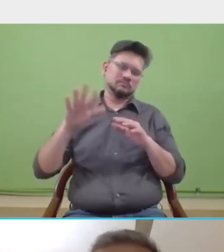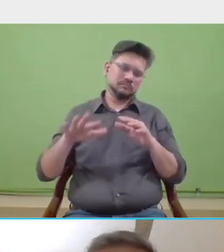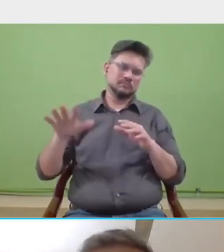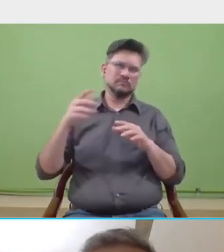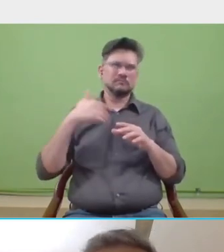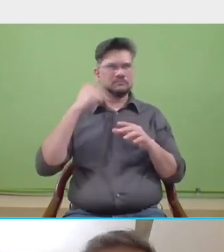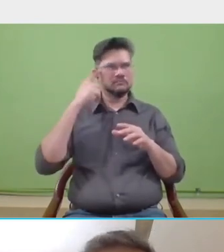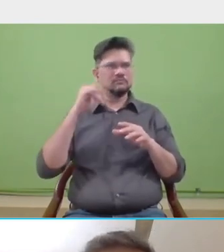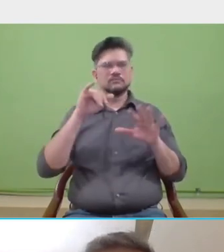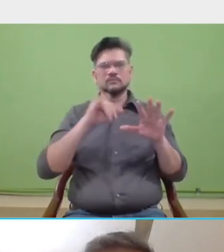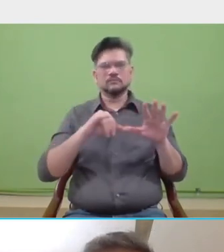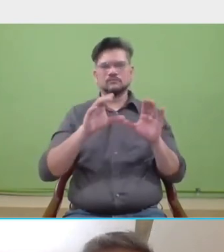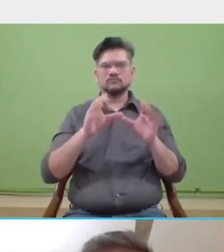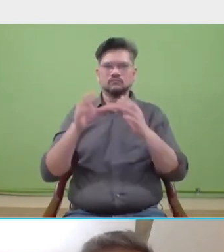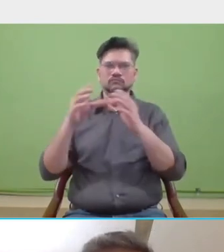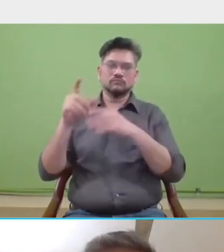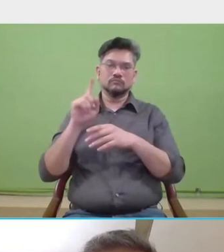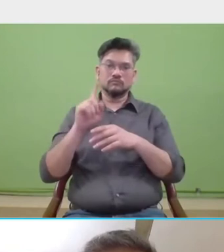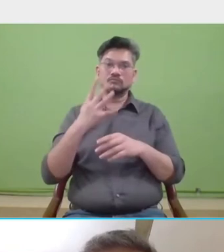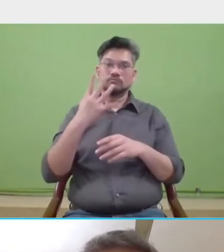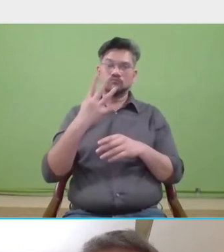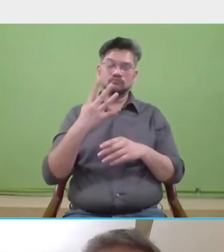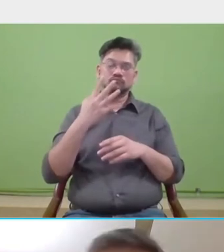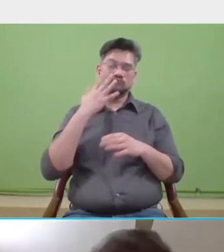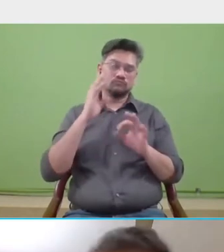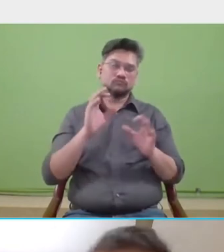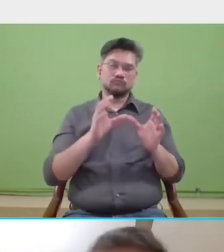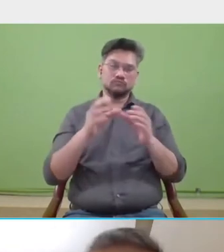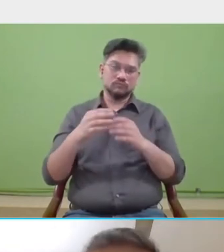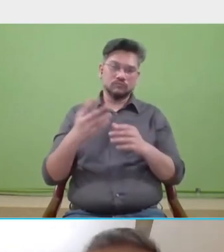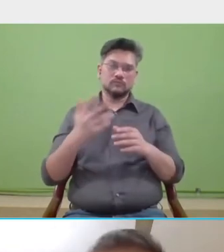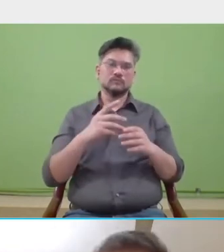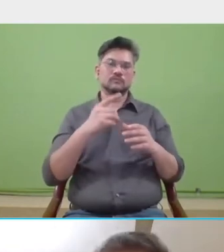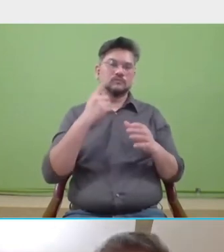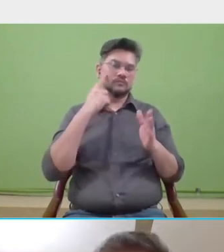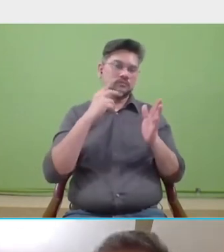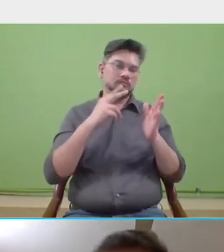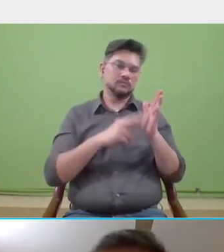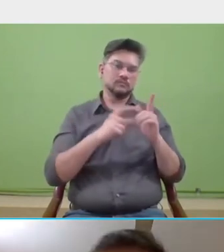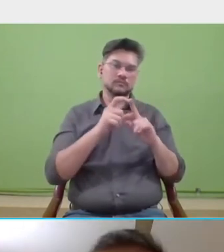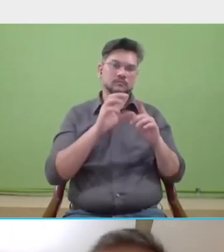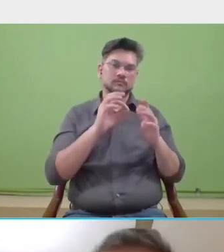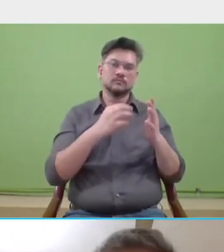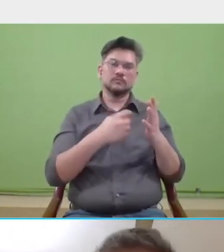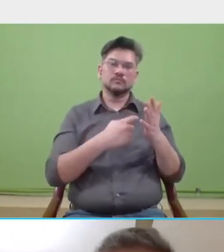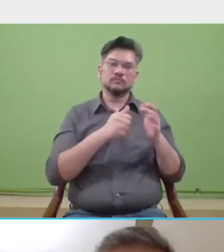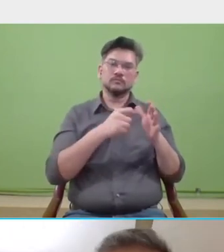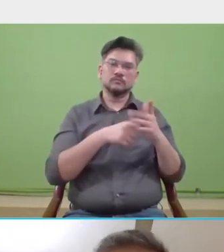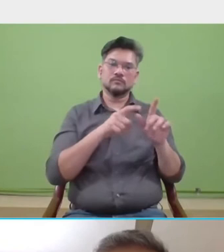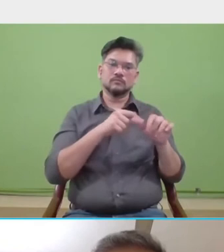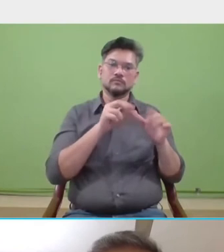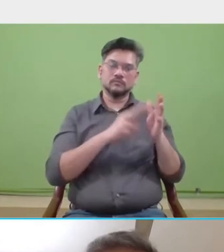indo-aryan dravidian munda which is also has a fancy name austro-asiatic